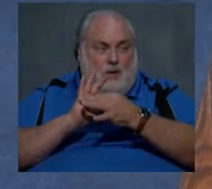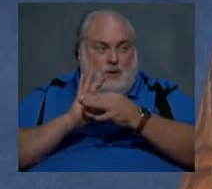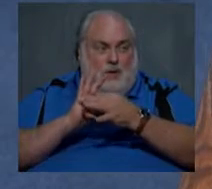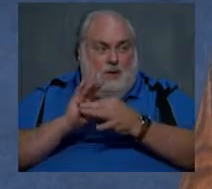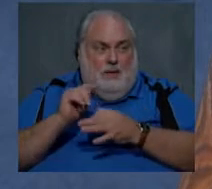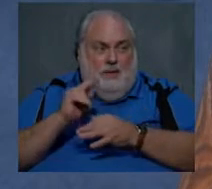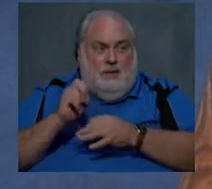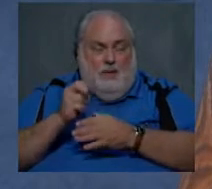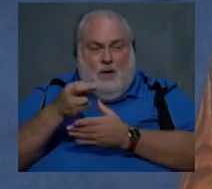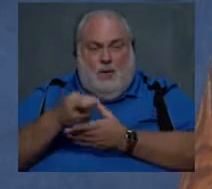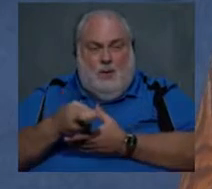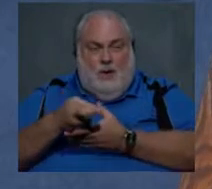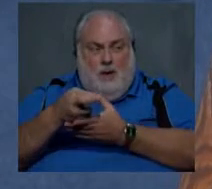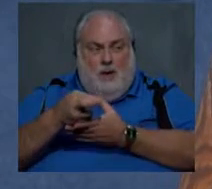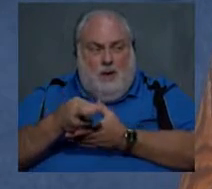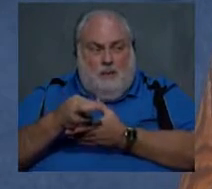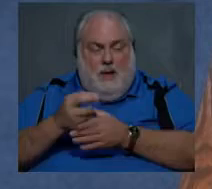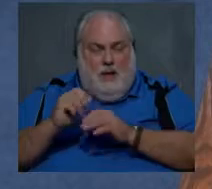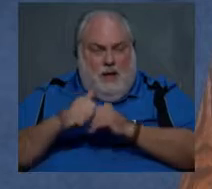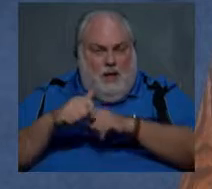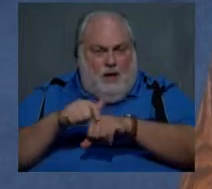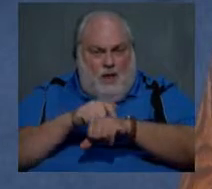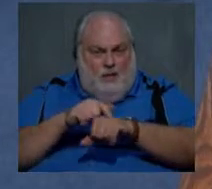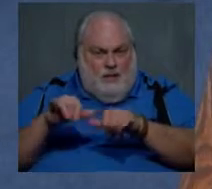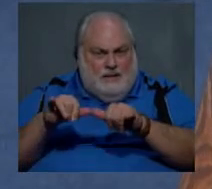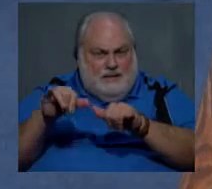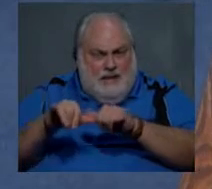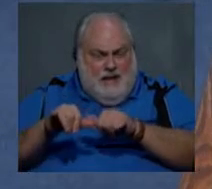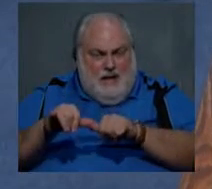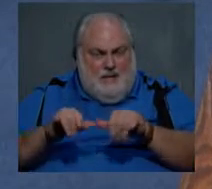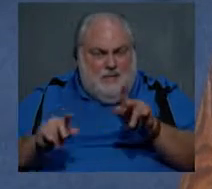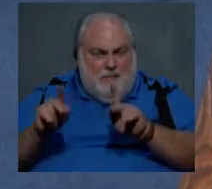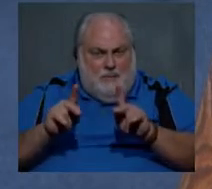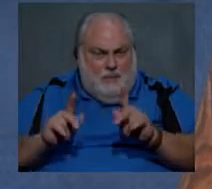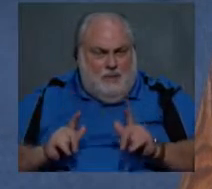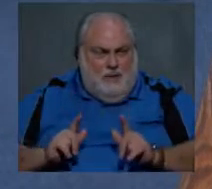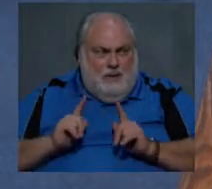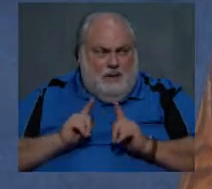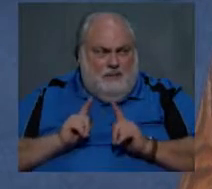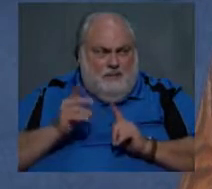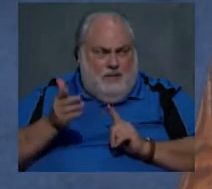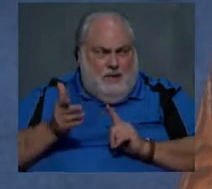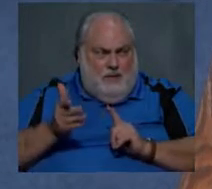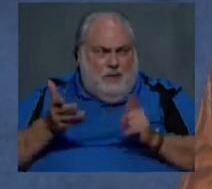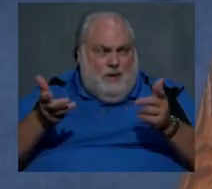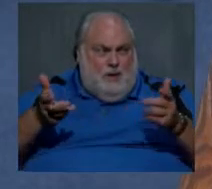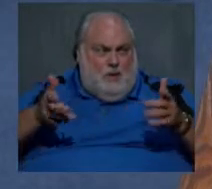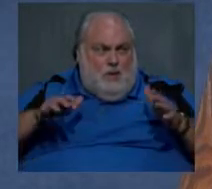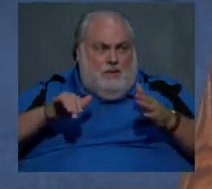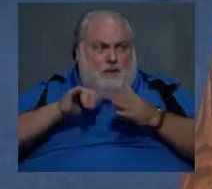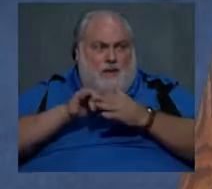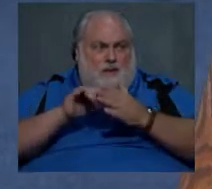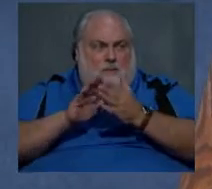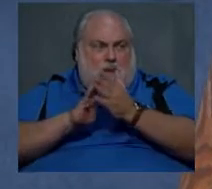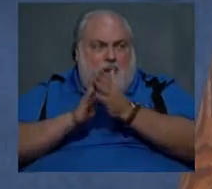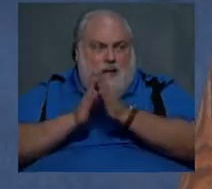the rehab, how long a stay that persons will be there, We didn't want it to turn into a